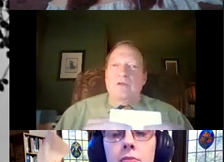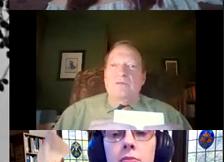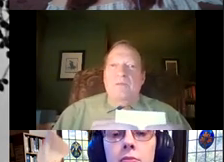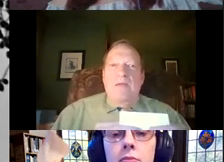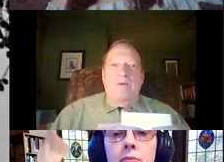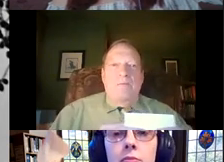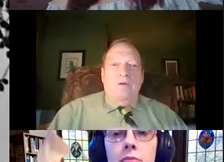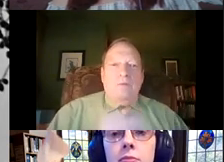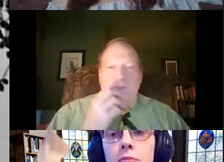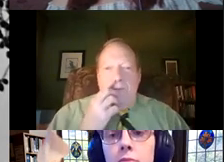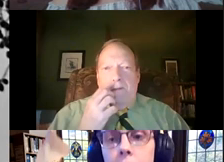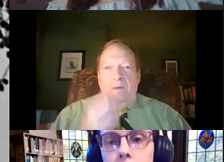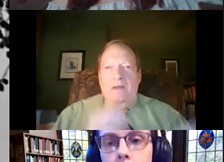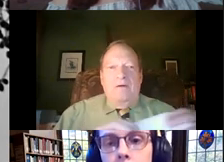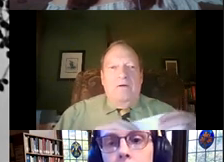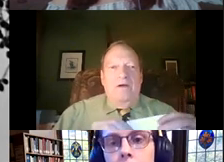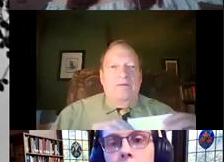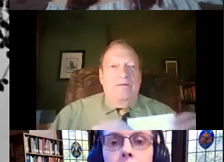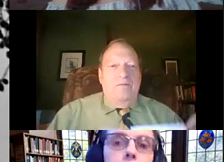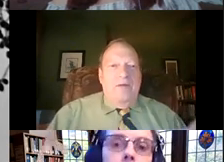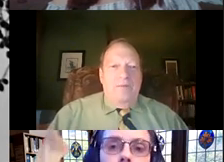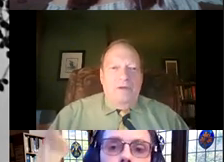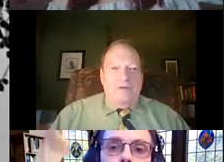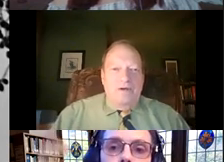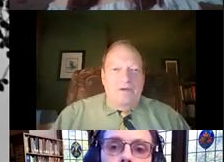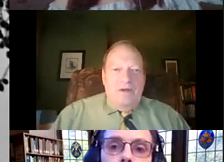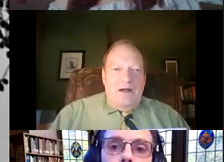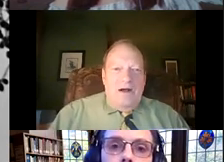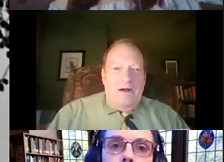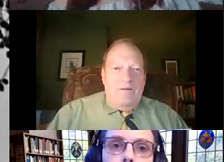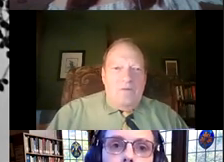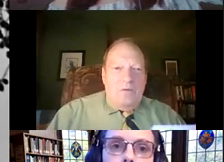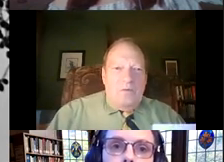Such things became an embarrassment to some people later. We had a president.